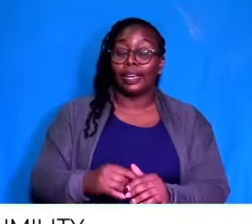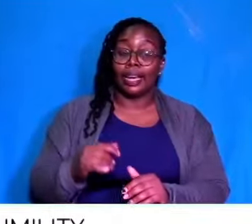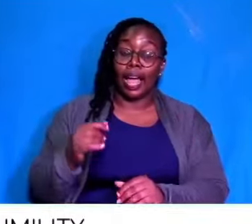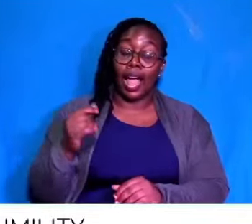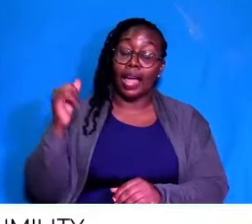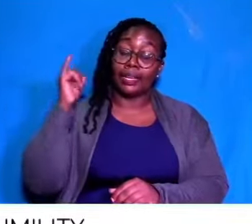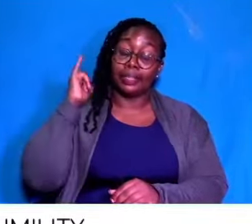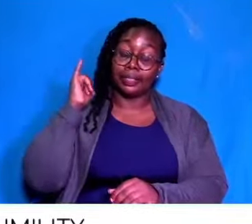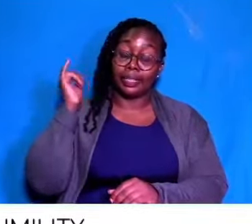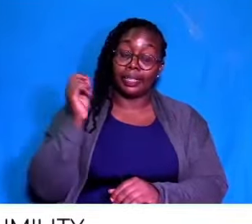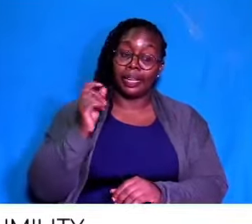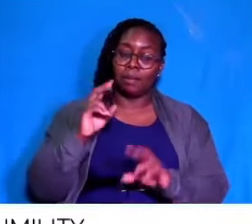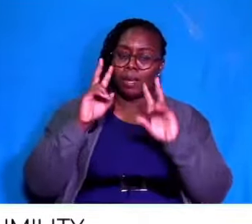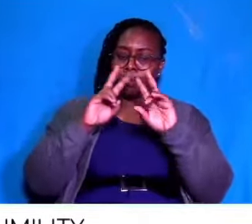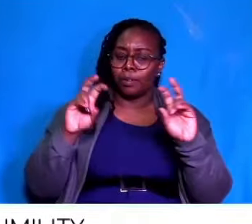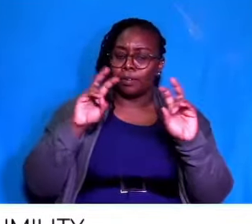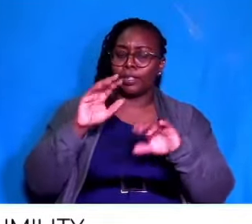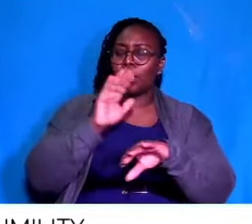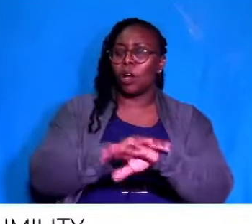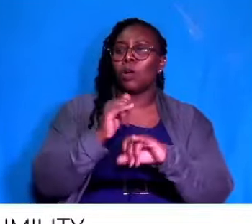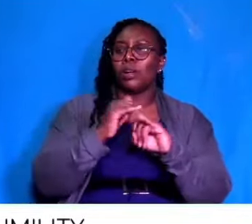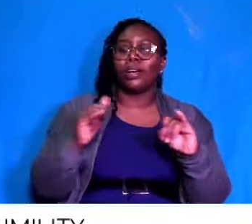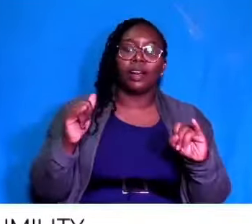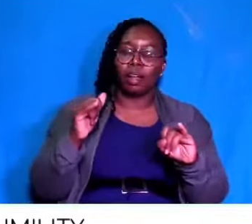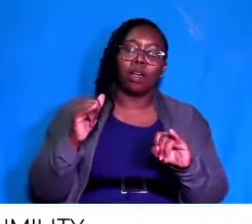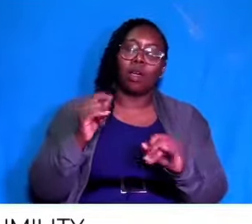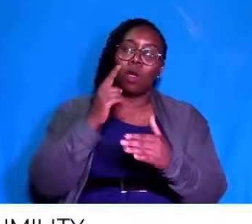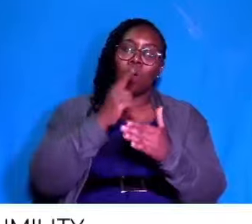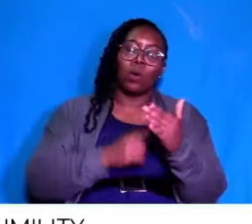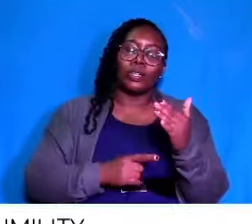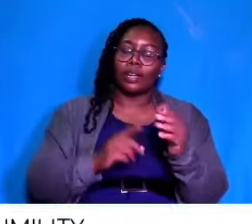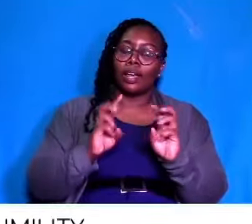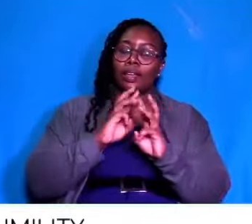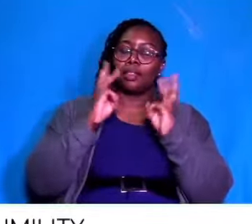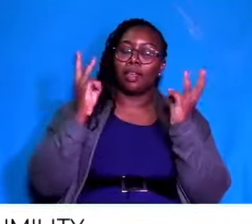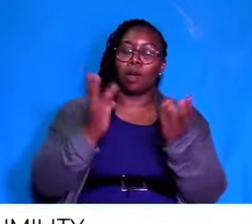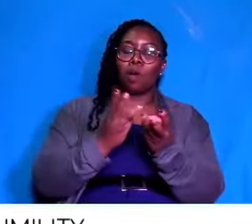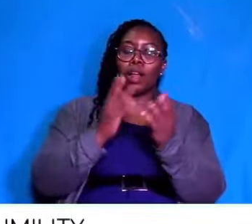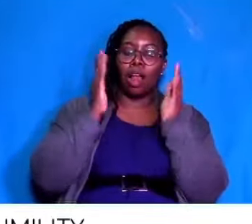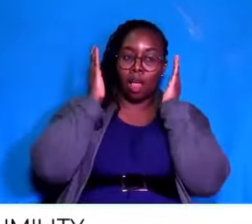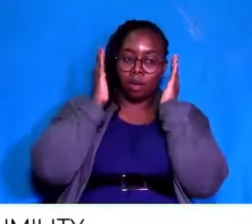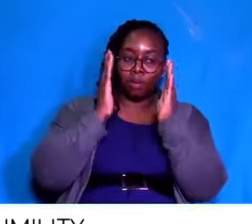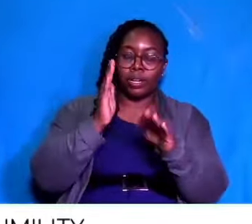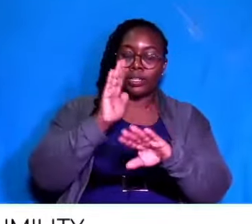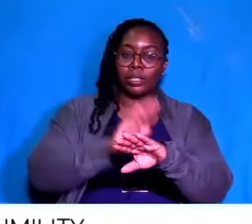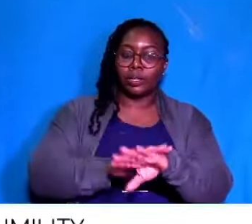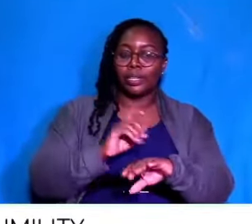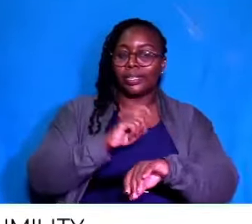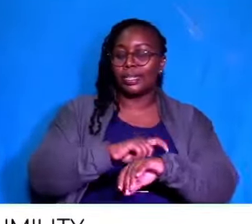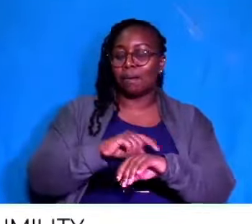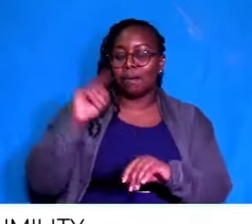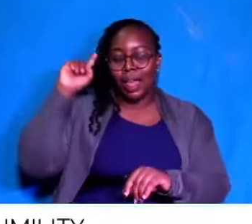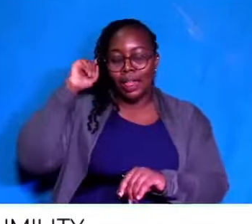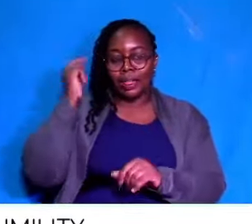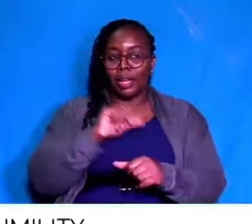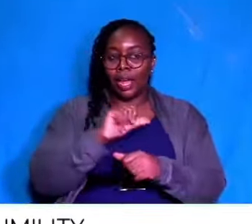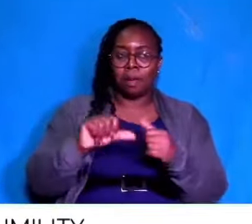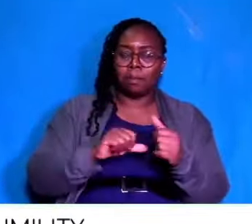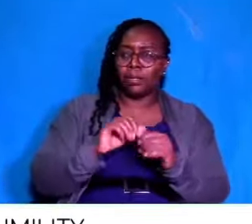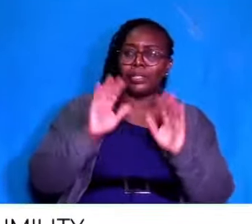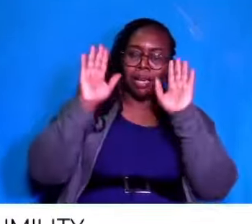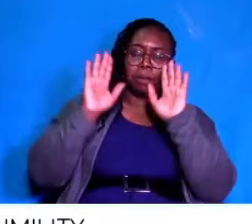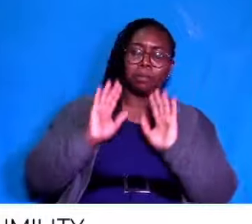went online to look at what does the world focus on when it's trying to think of an important person. And I just went to Google and I said, who are